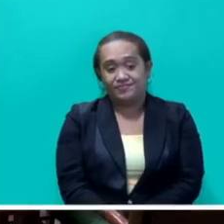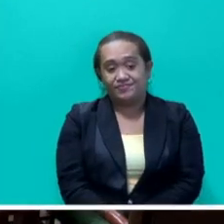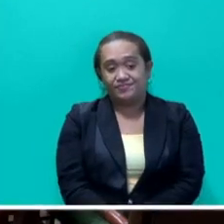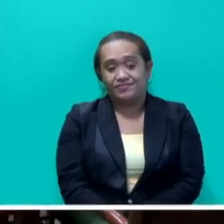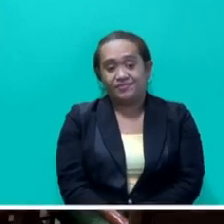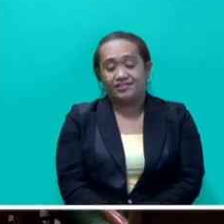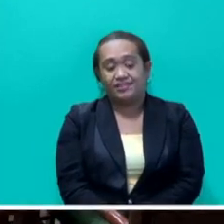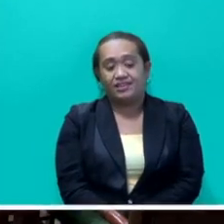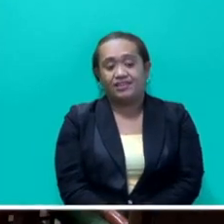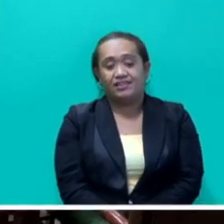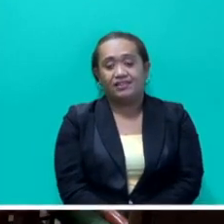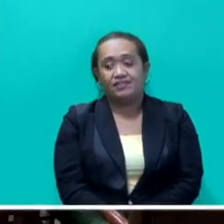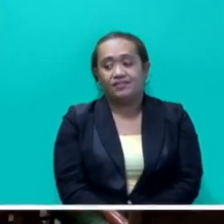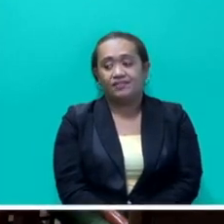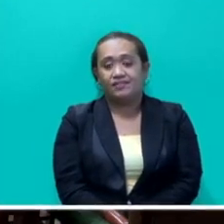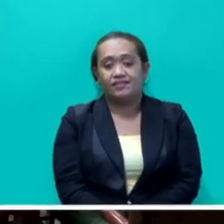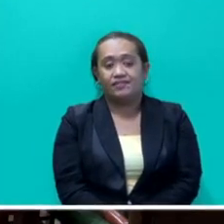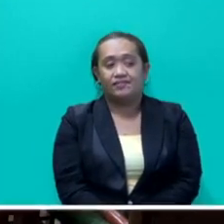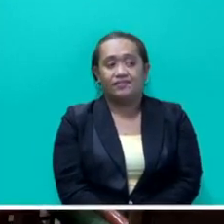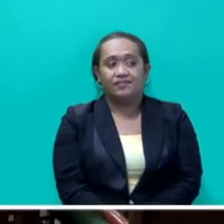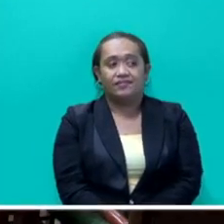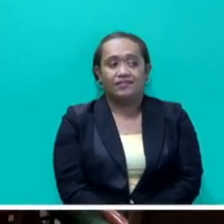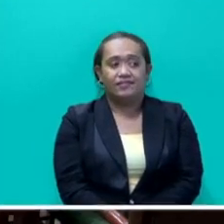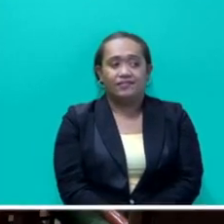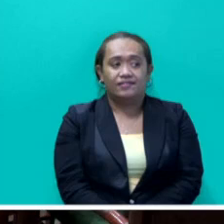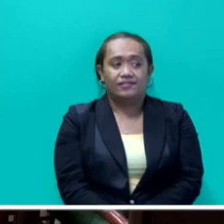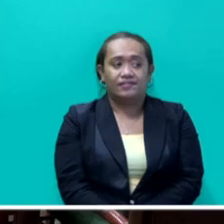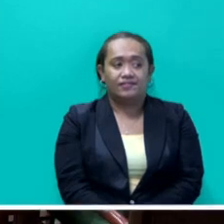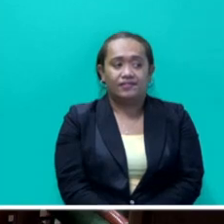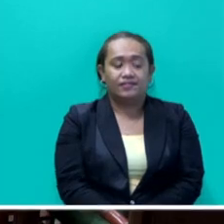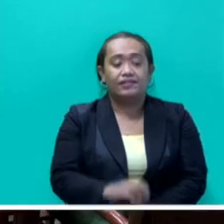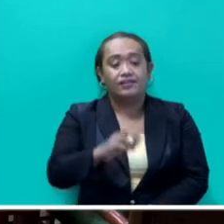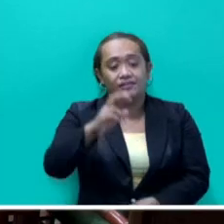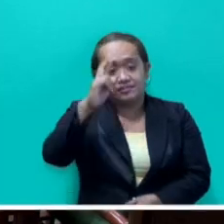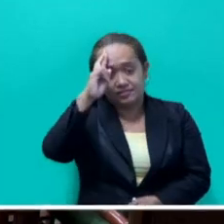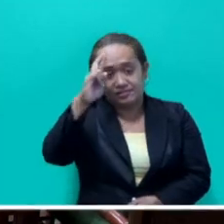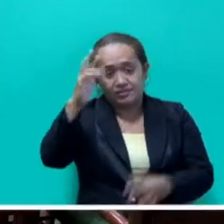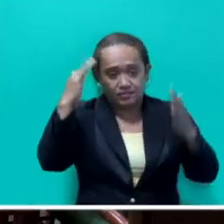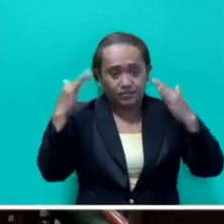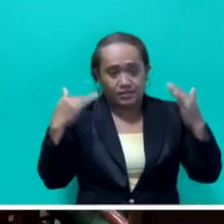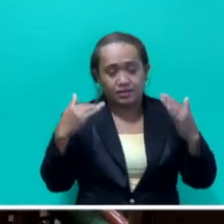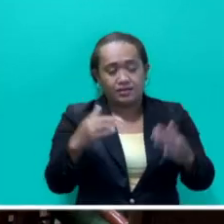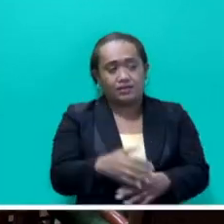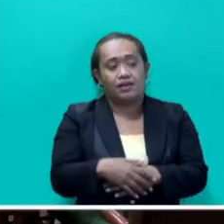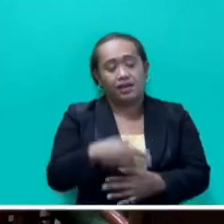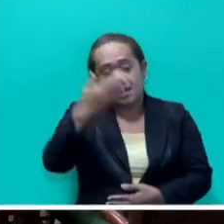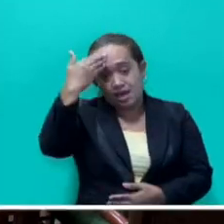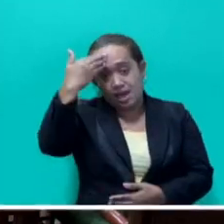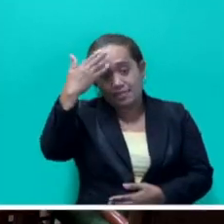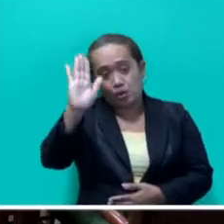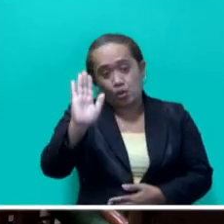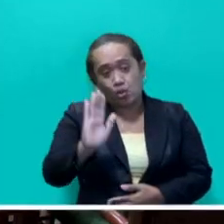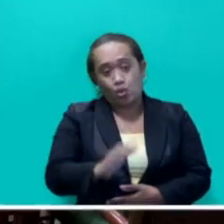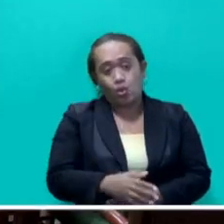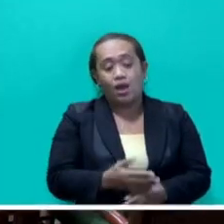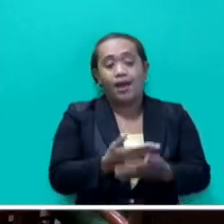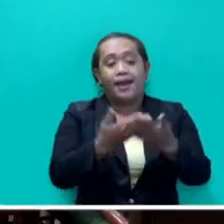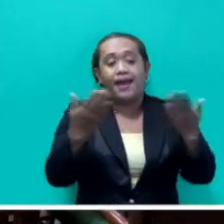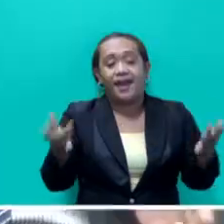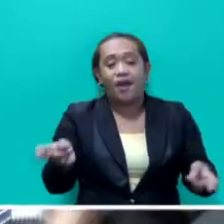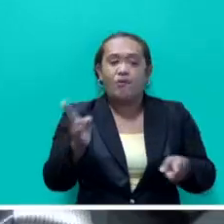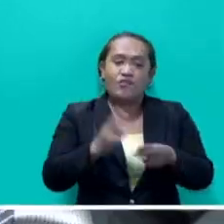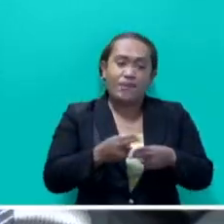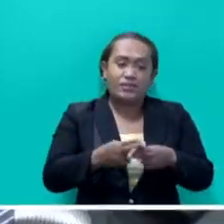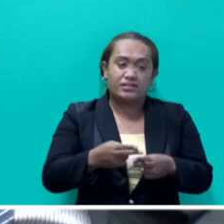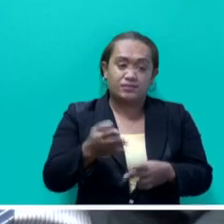good faith, gave up the land for lease. Mr. Speaker, sir, I don't know. There has been farmers before